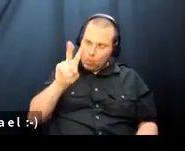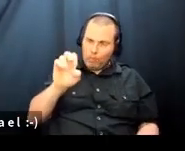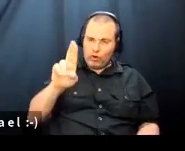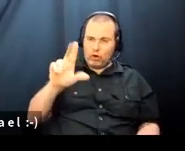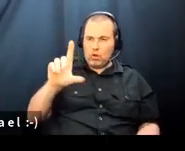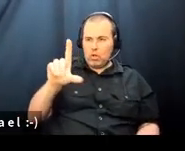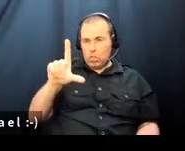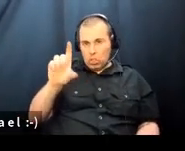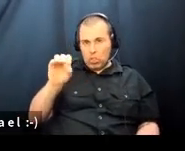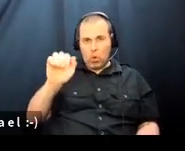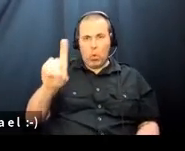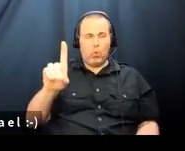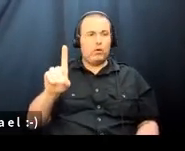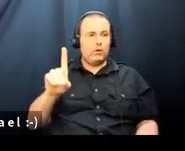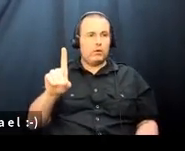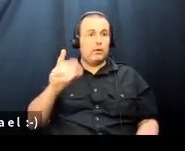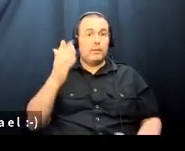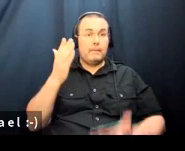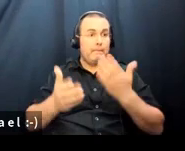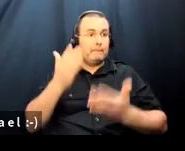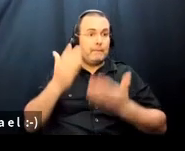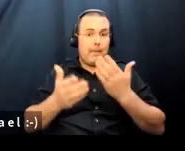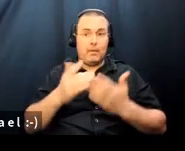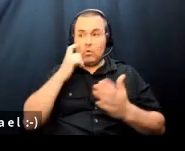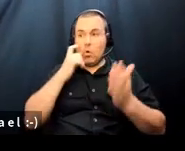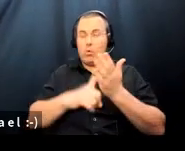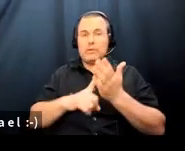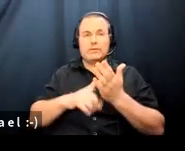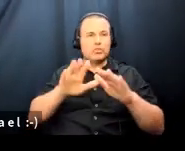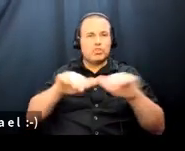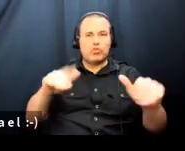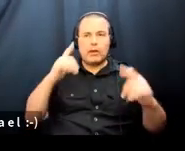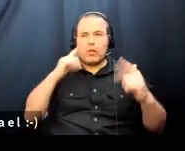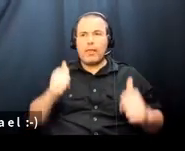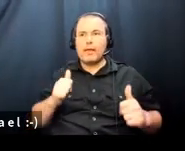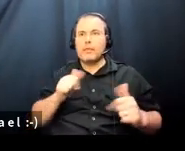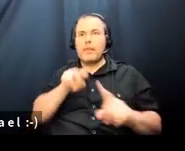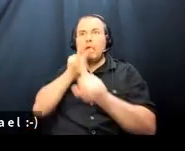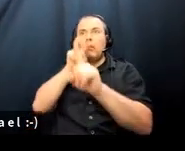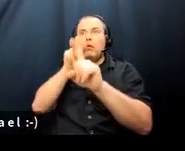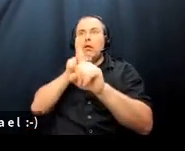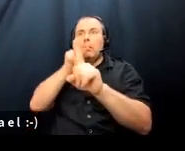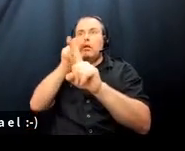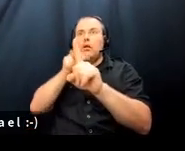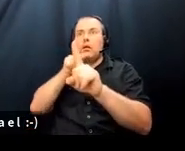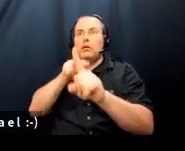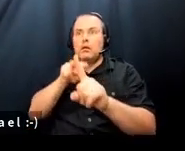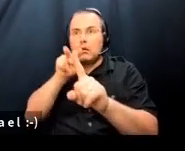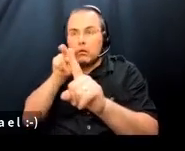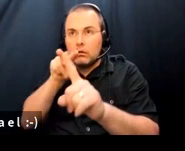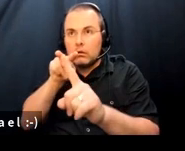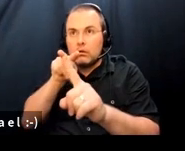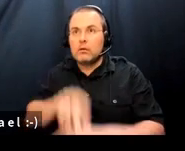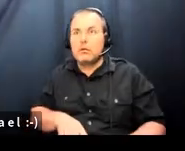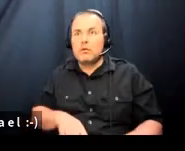loss that they stare intently at people in a way that makes